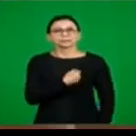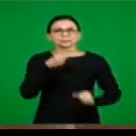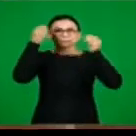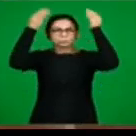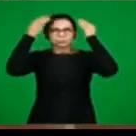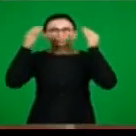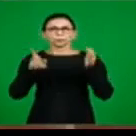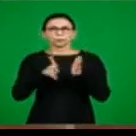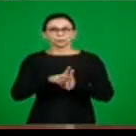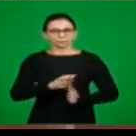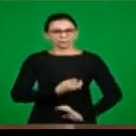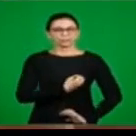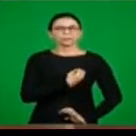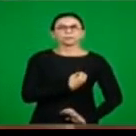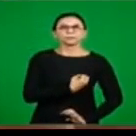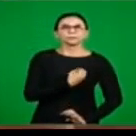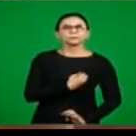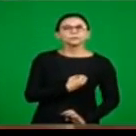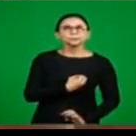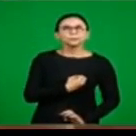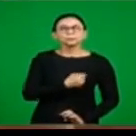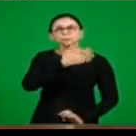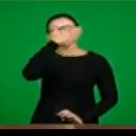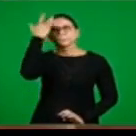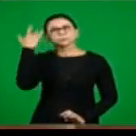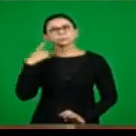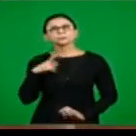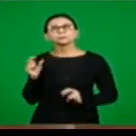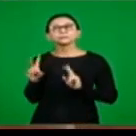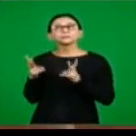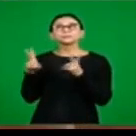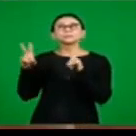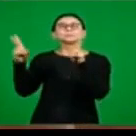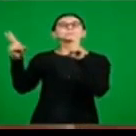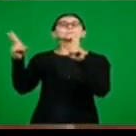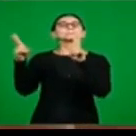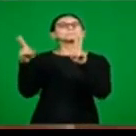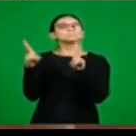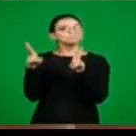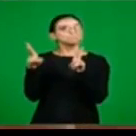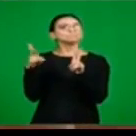The crown of life. The crown of those who were victorious.